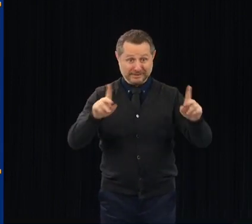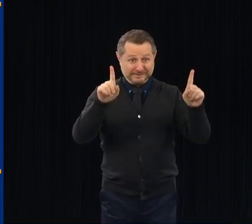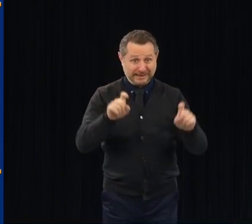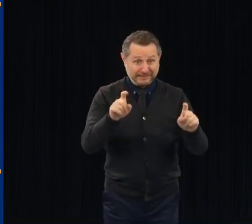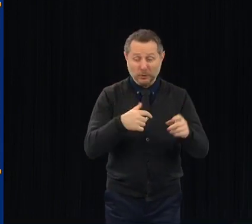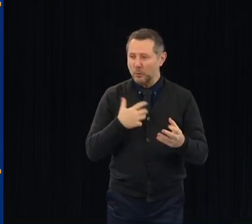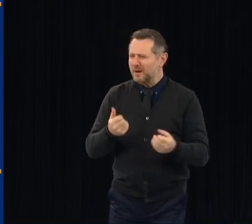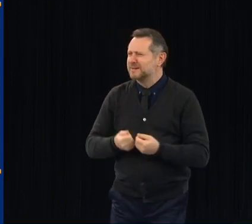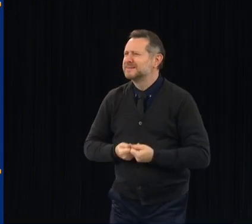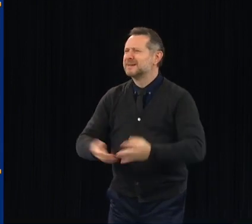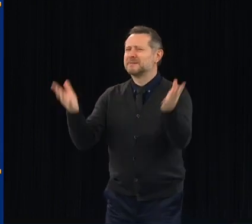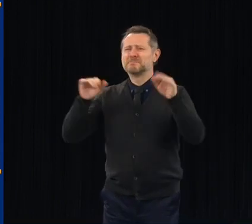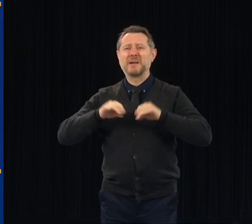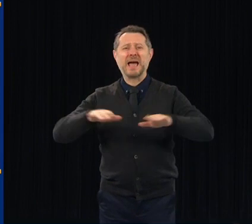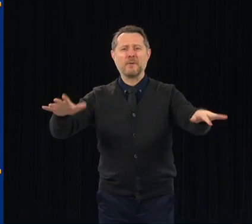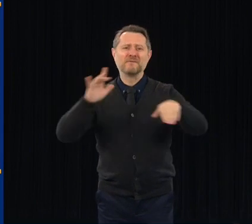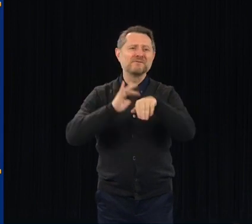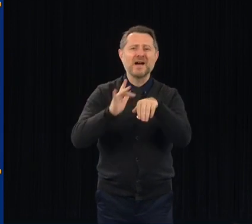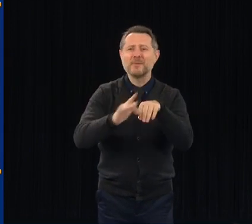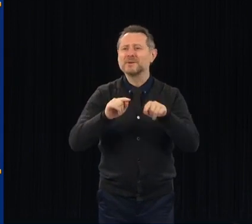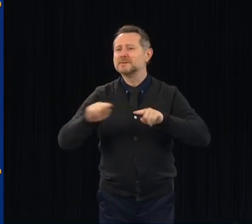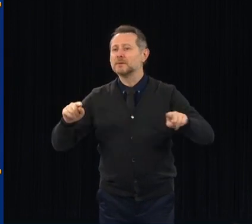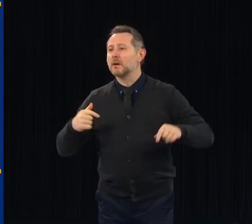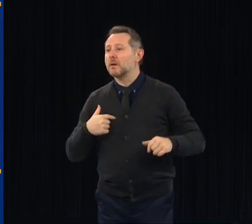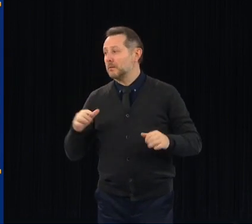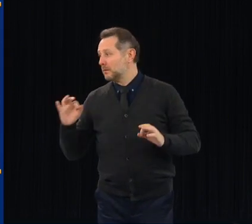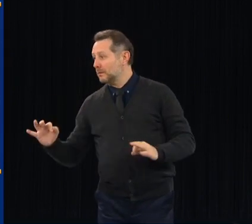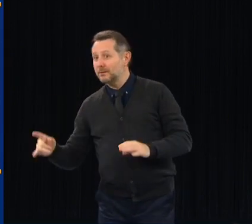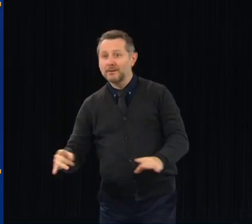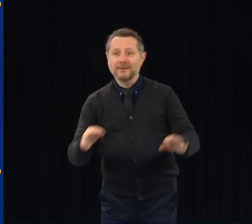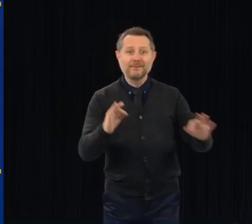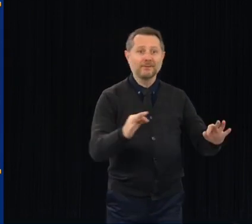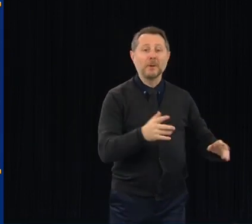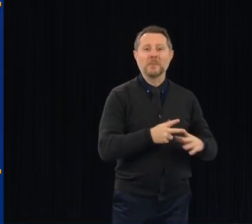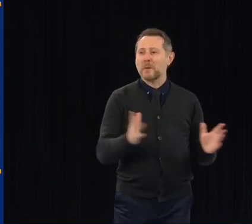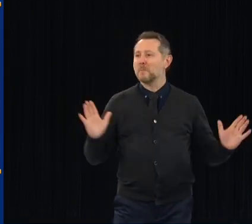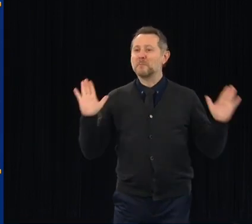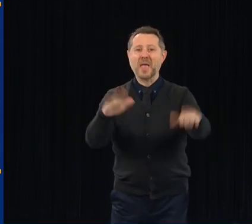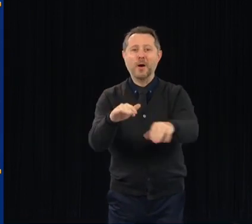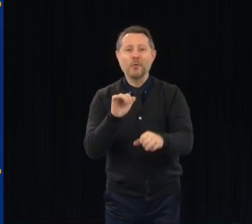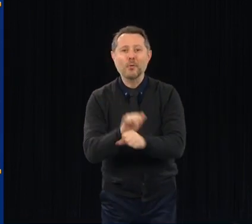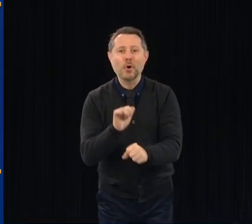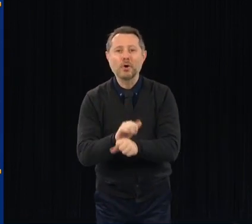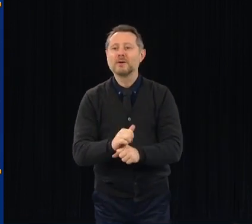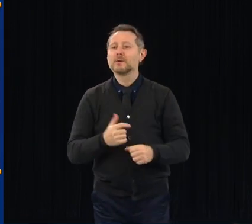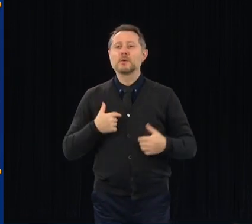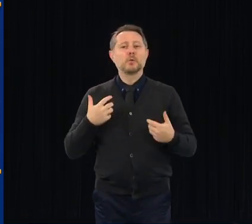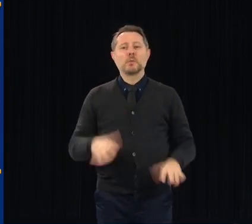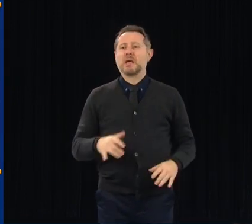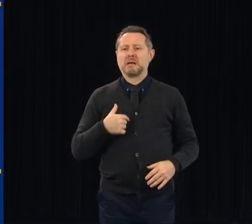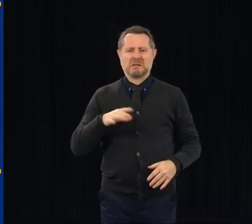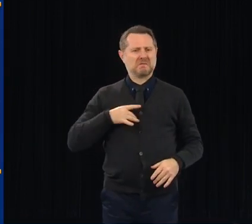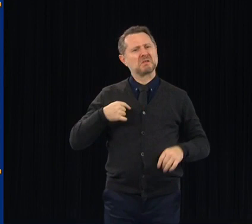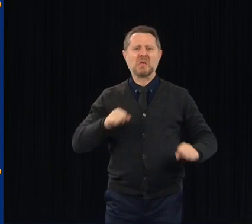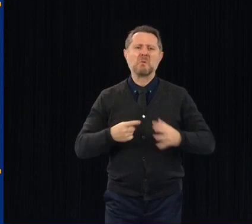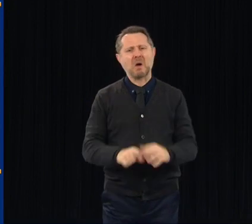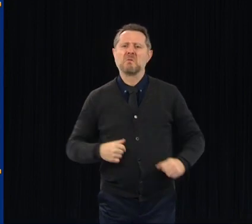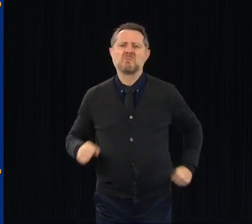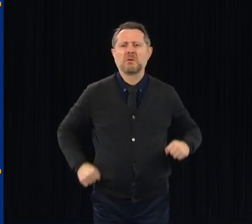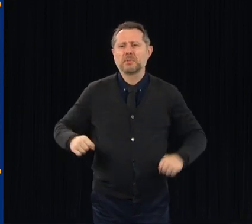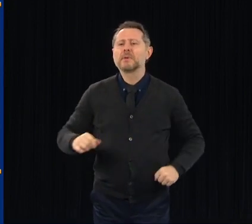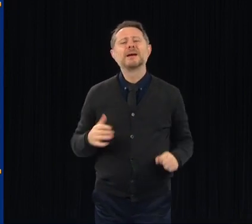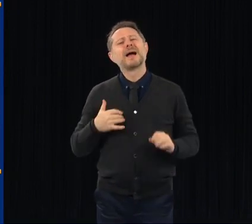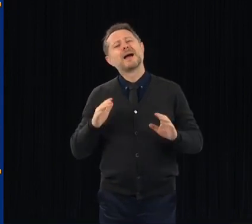scale and people can start to go back to work because they know they're negative, we continue to protect the